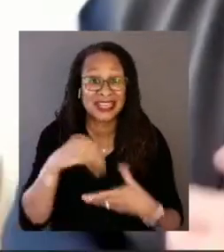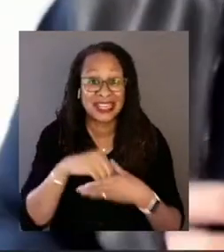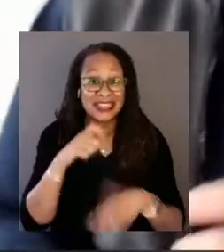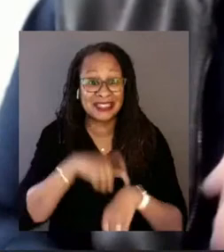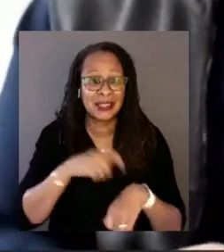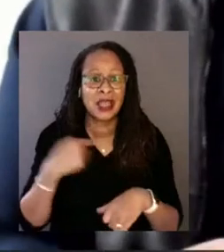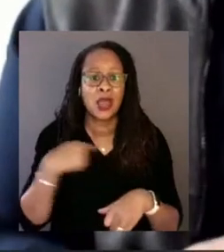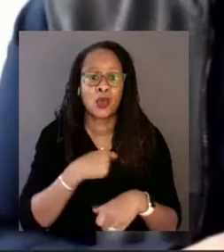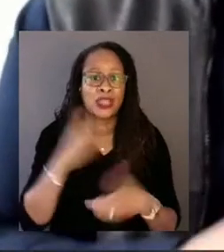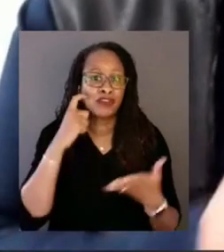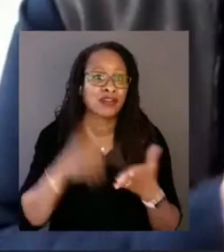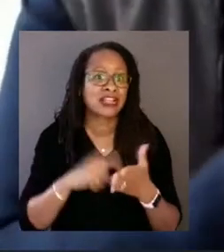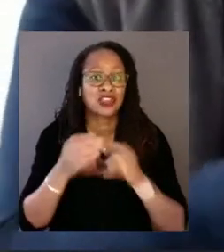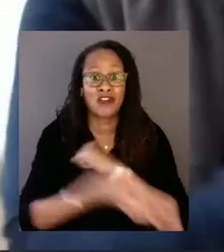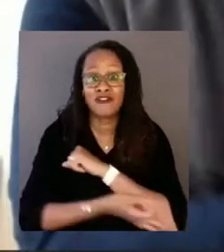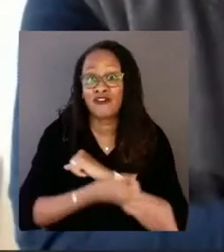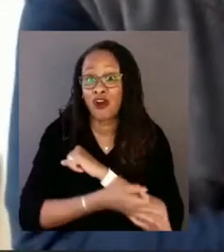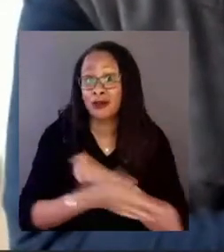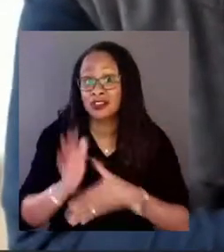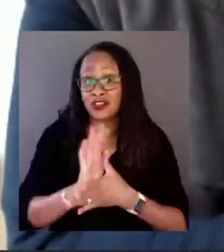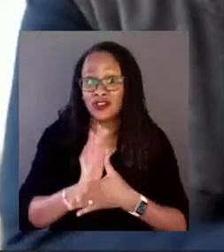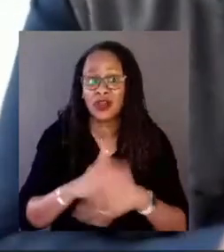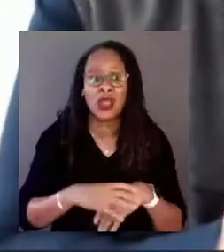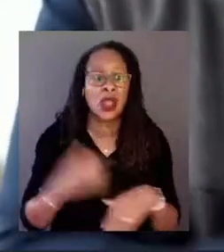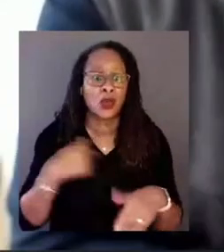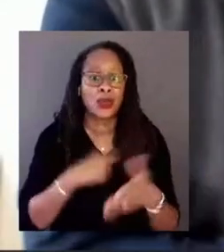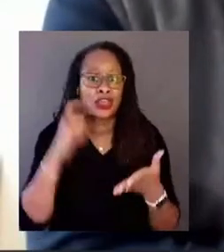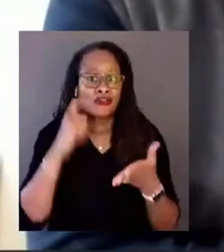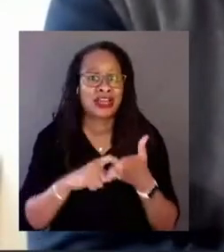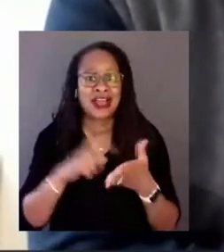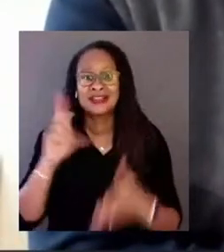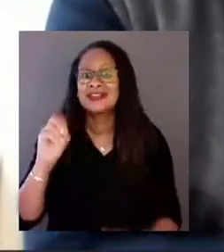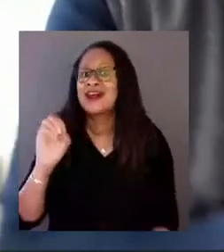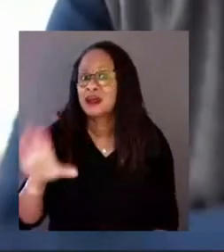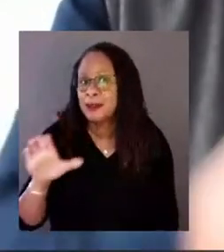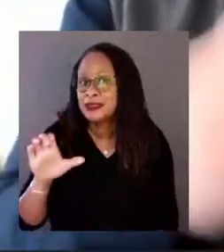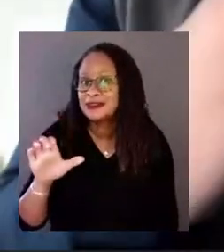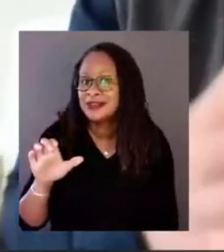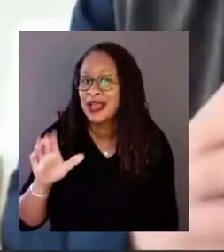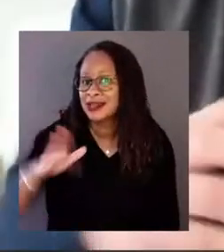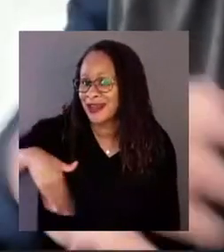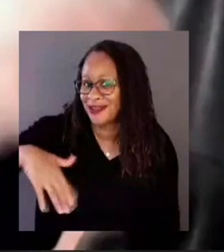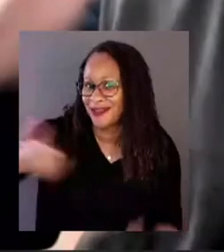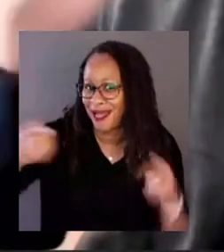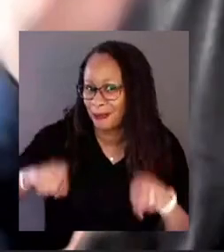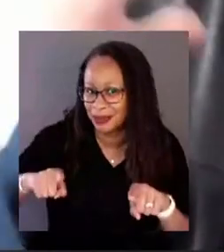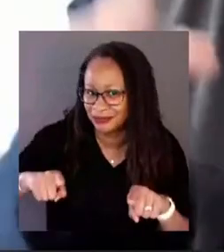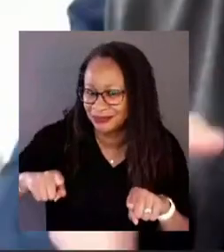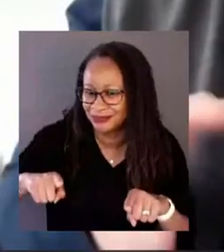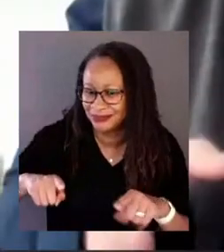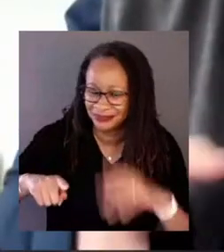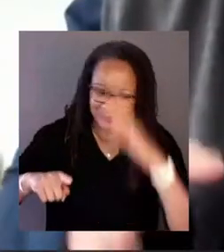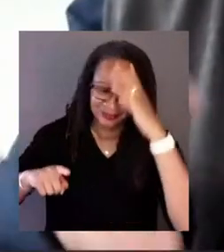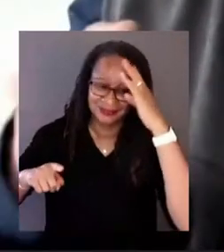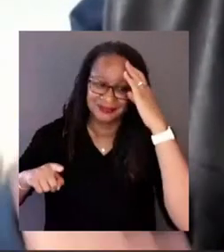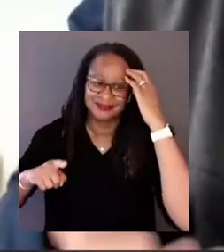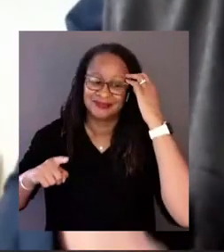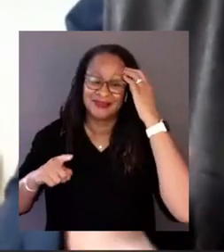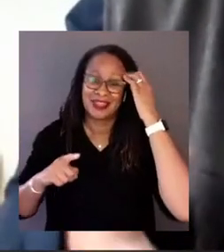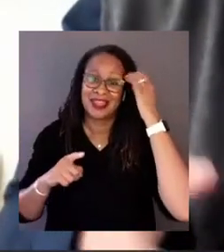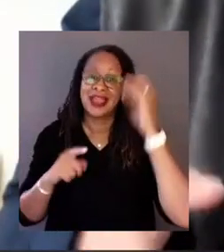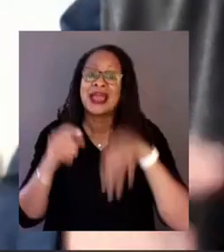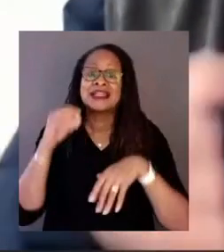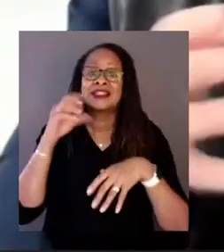foreign films and we can recognize a documentary, which has not happened yet. So in documentary with